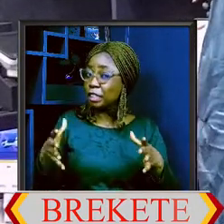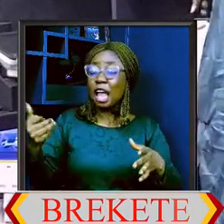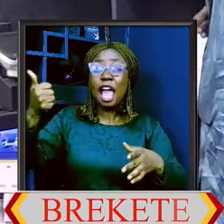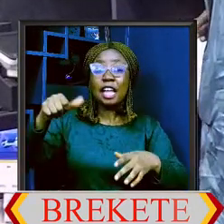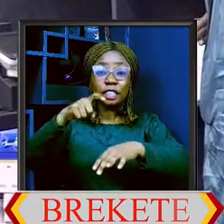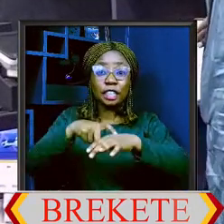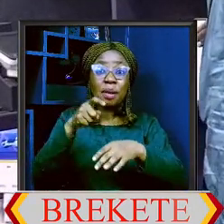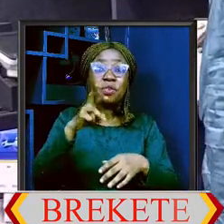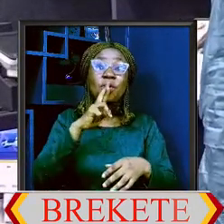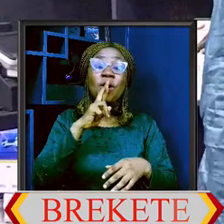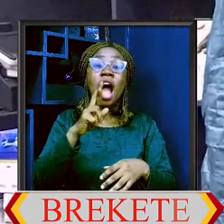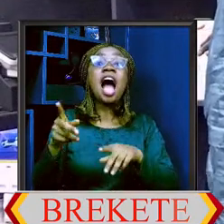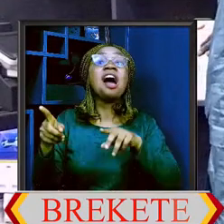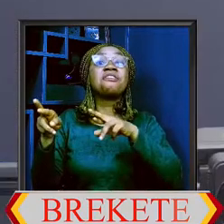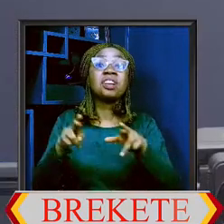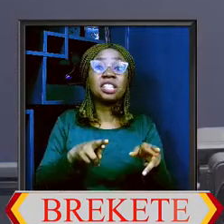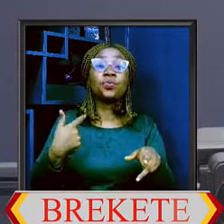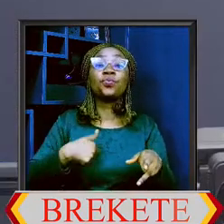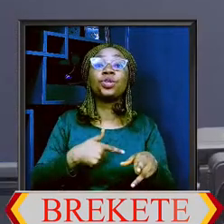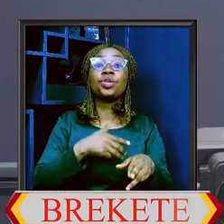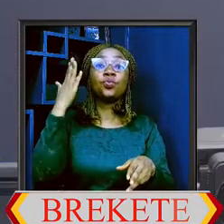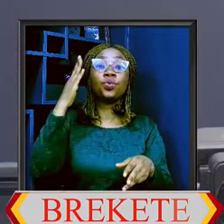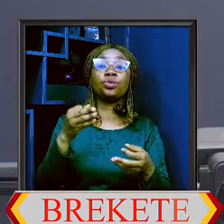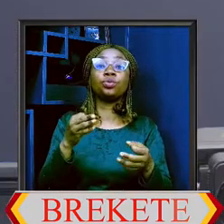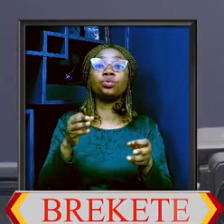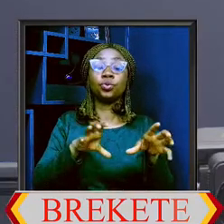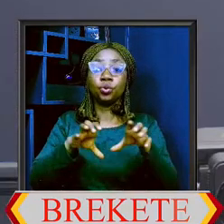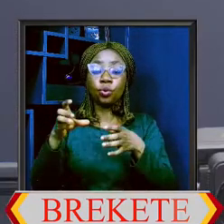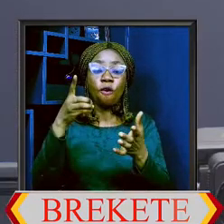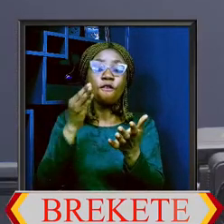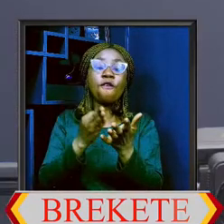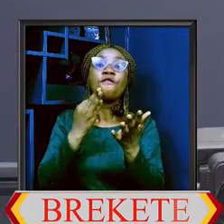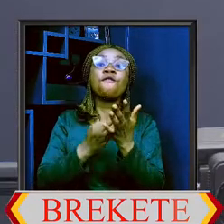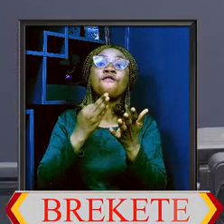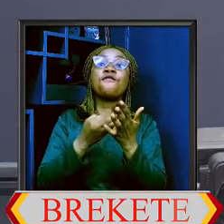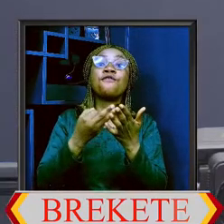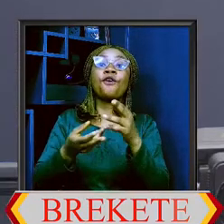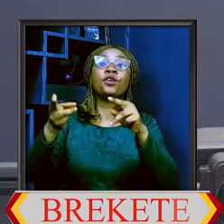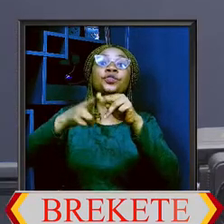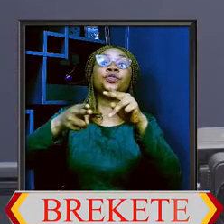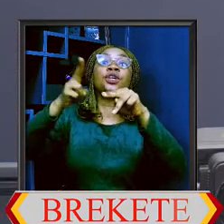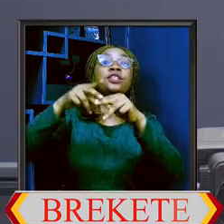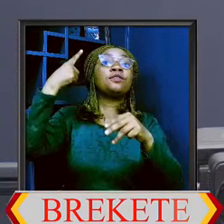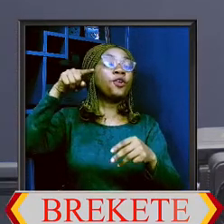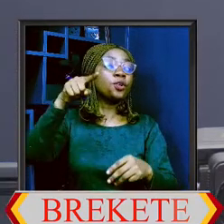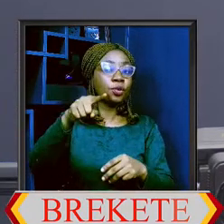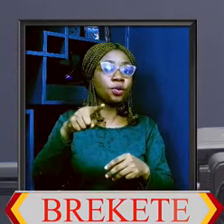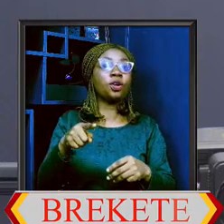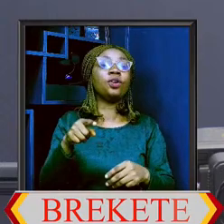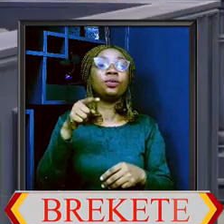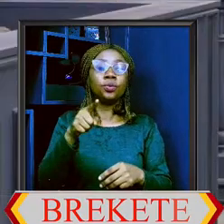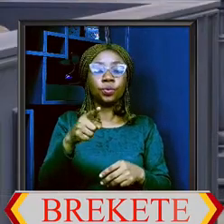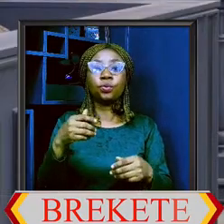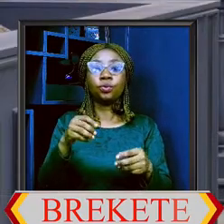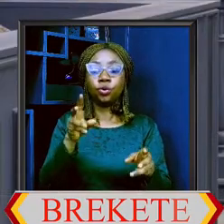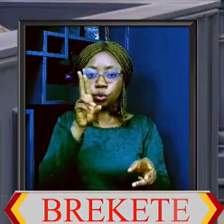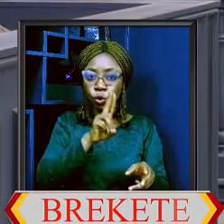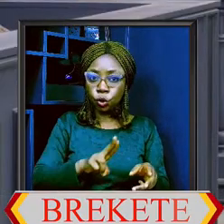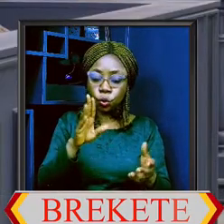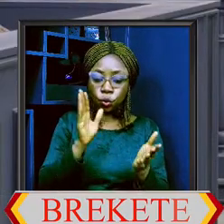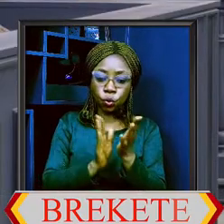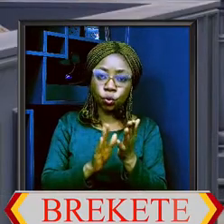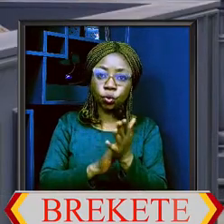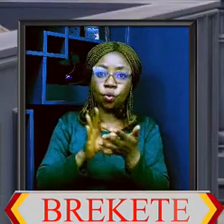anytime ready we go do fundraiser for thank you sir then go go give the schools